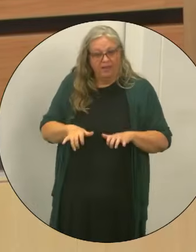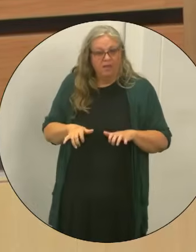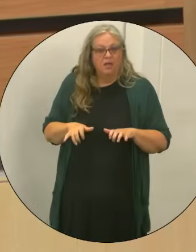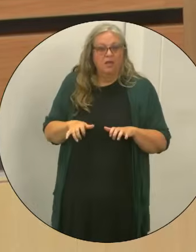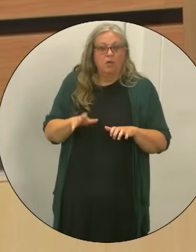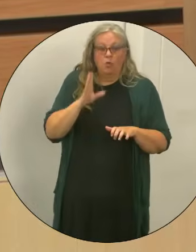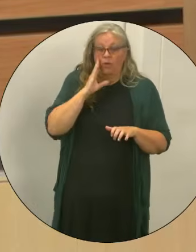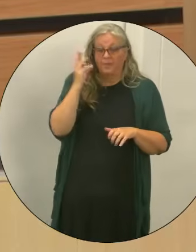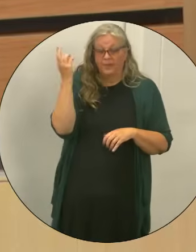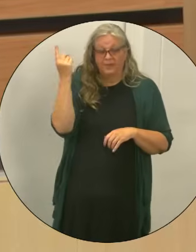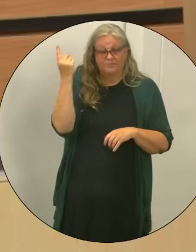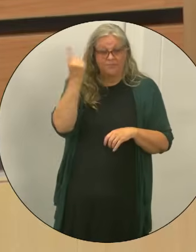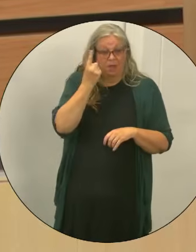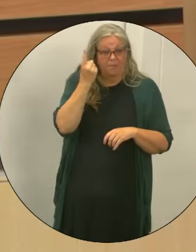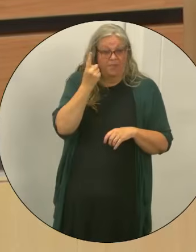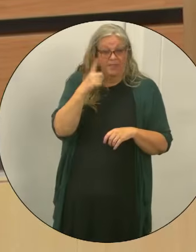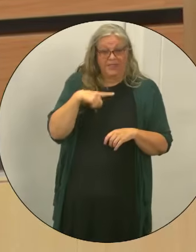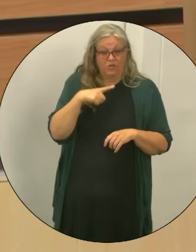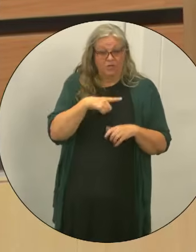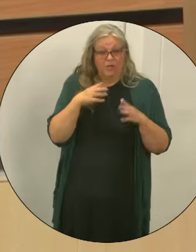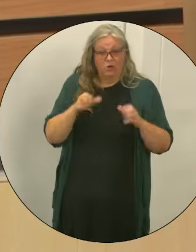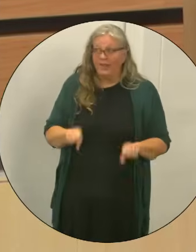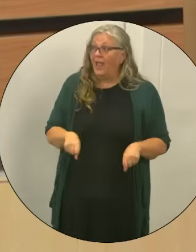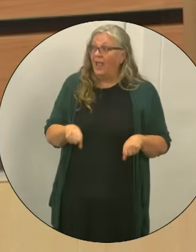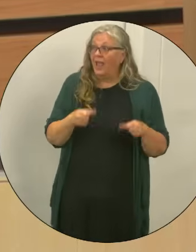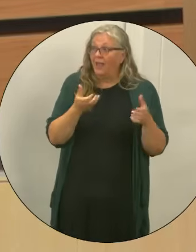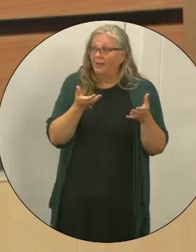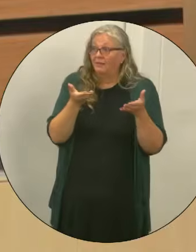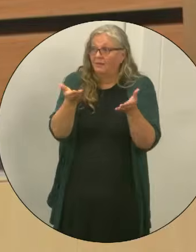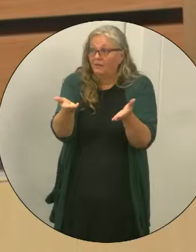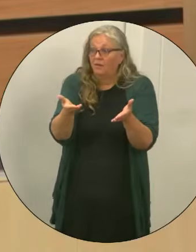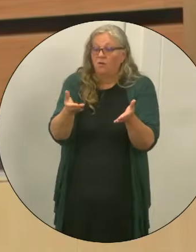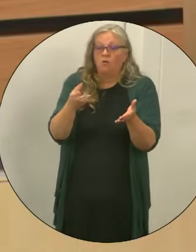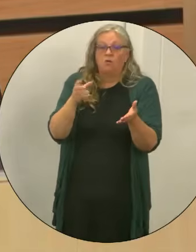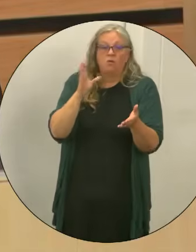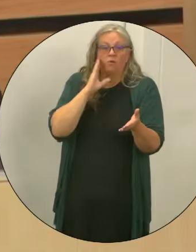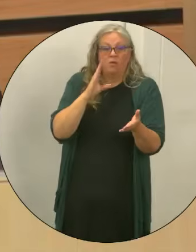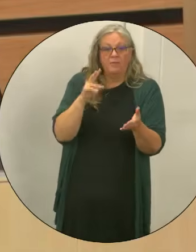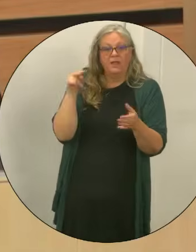that a legislator can carry for us, or is it something like, hey, we're going to look at